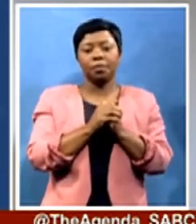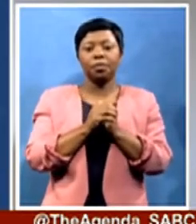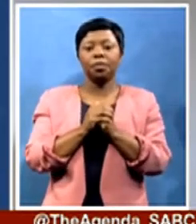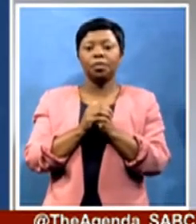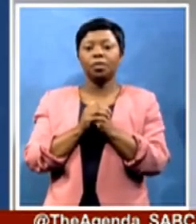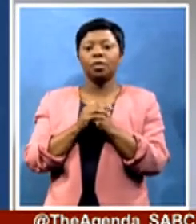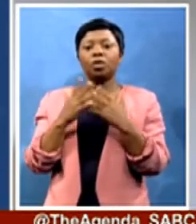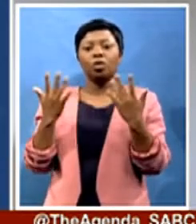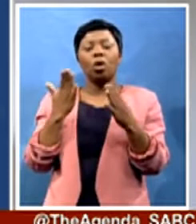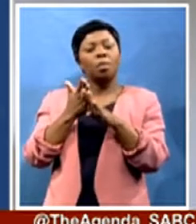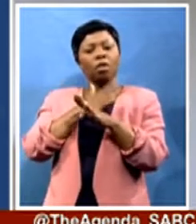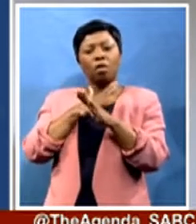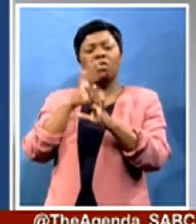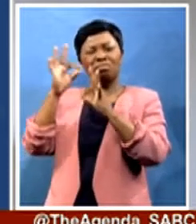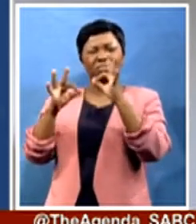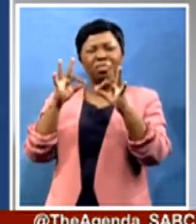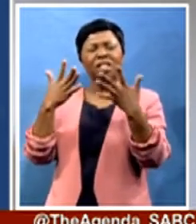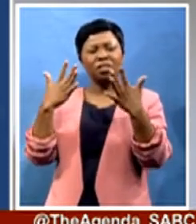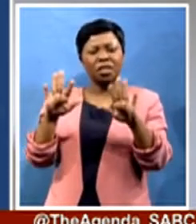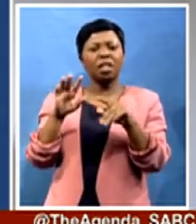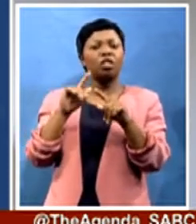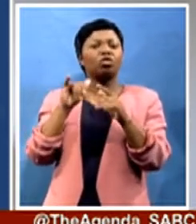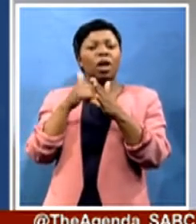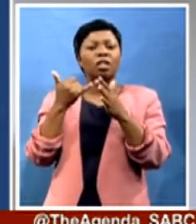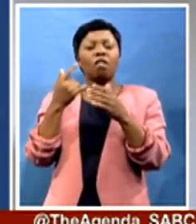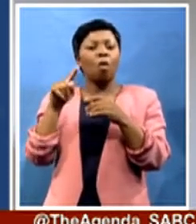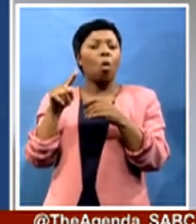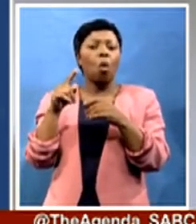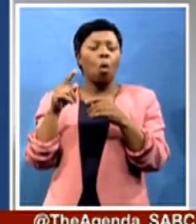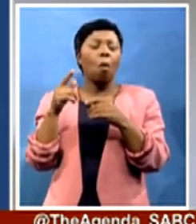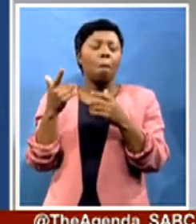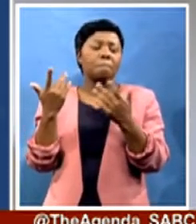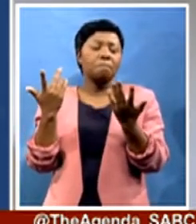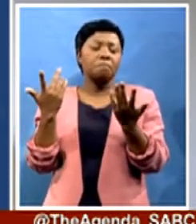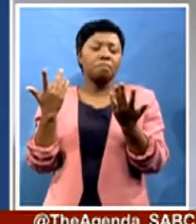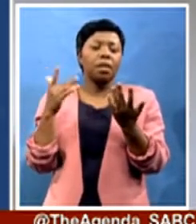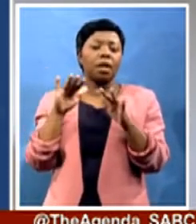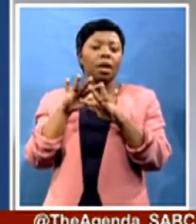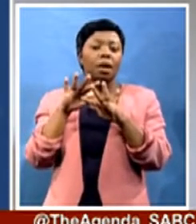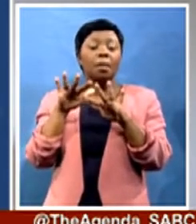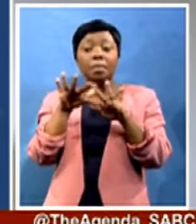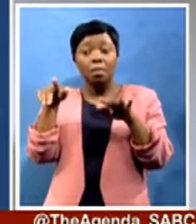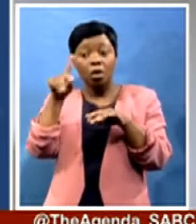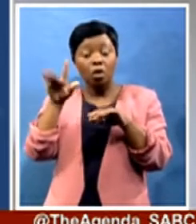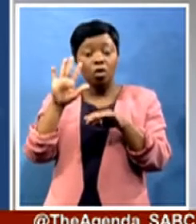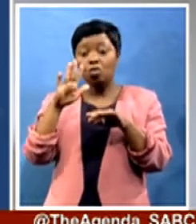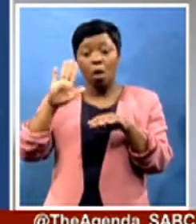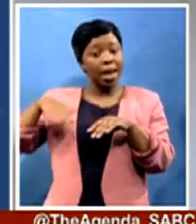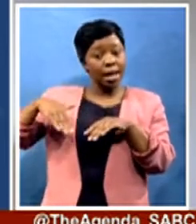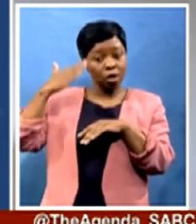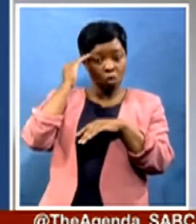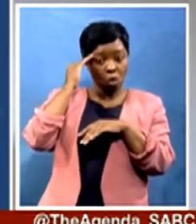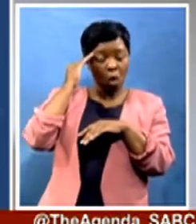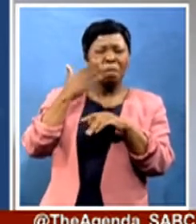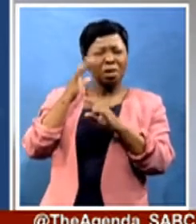the benefit of those who don't as yet know, just clarify for us again. You keep referring to the Sisonke study, which